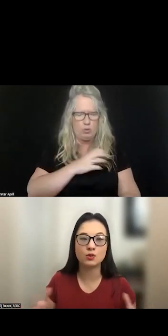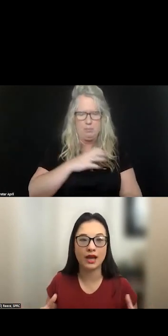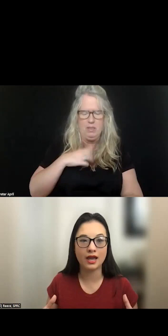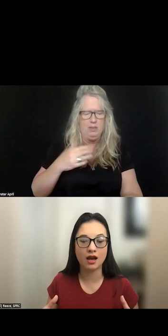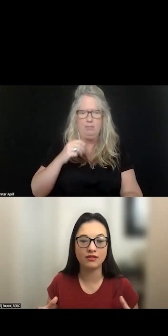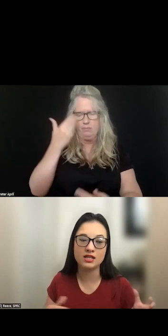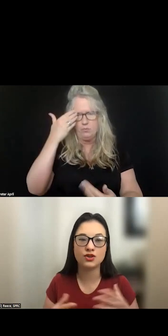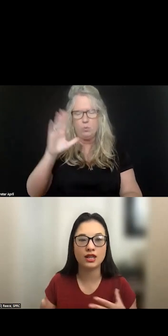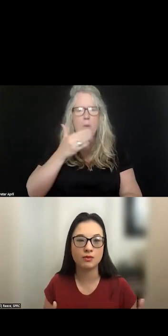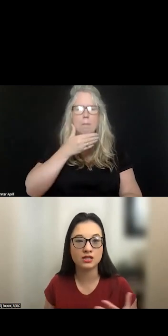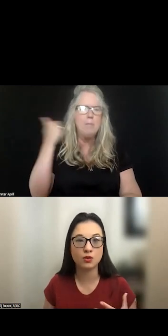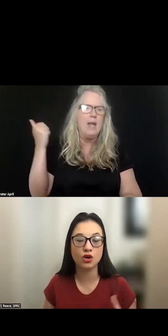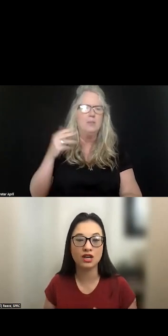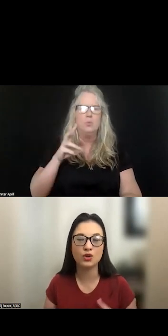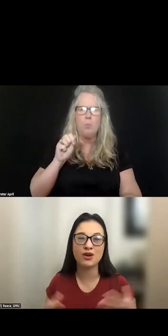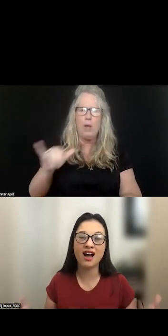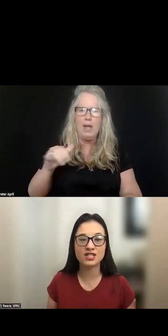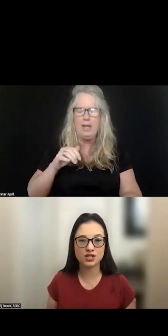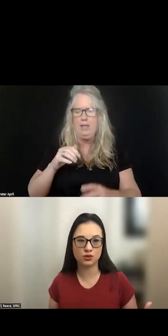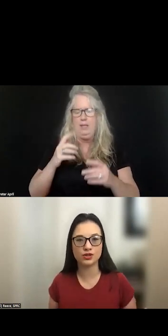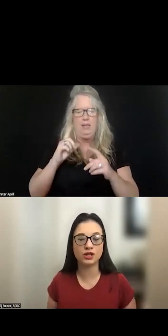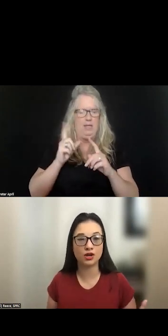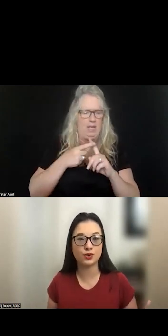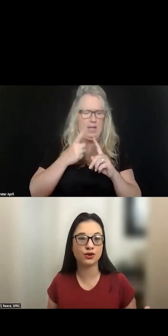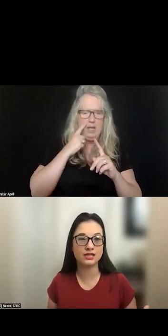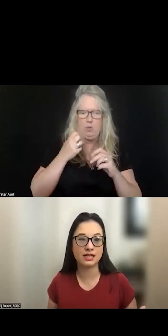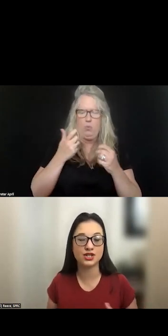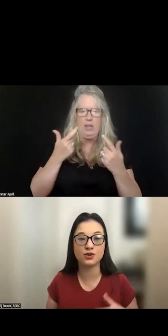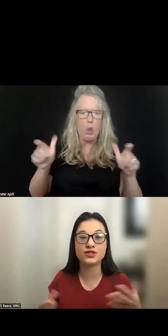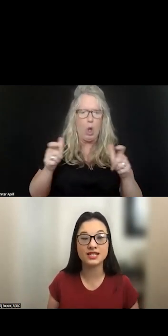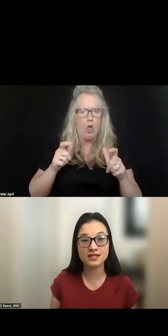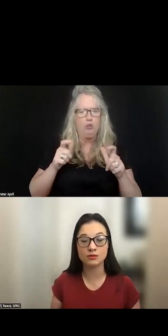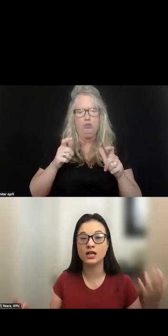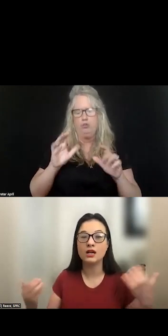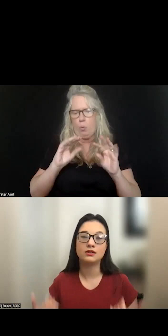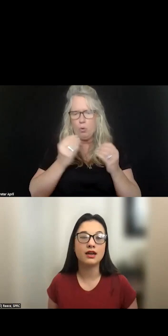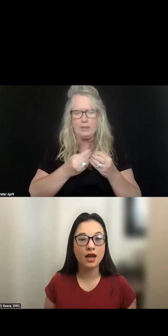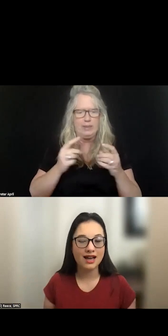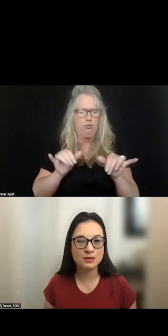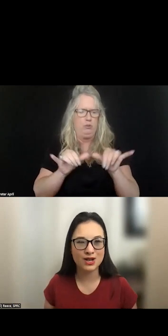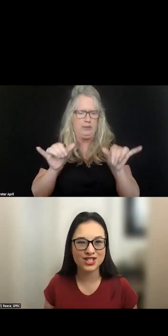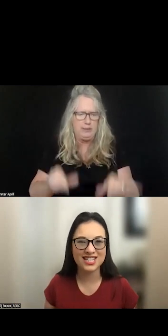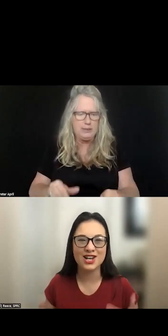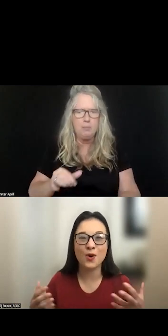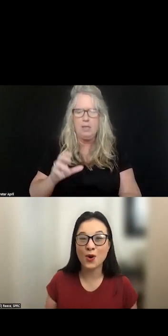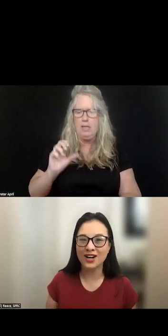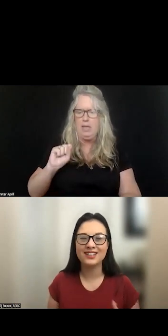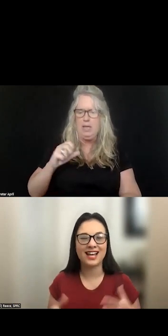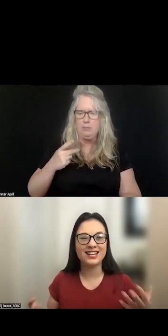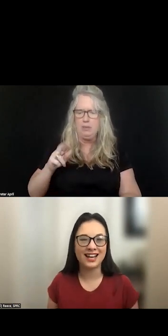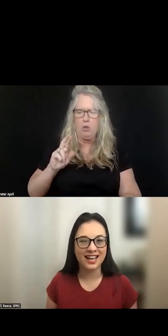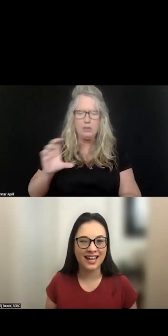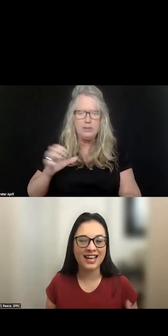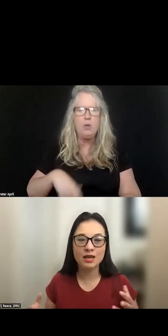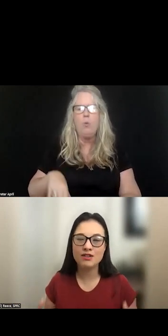the best way of inserting them into the work. And when you have such a large organization or system like SPRC or